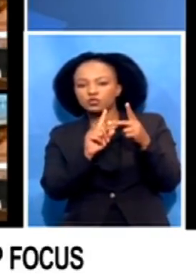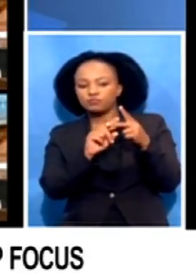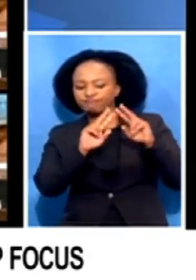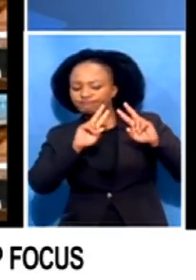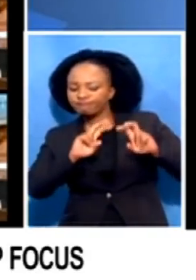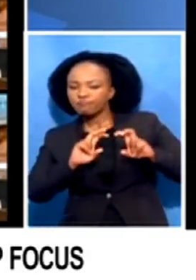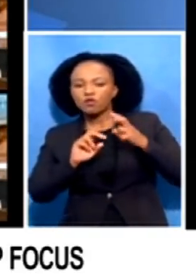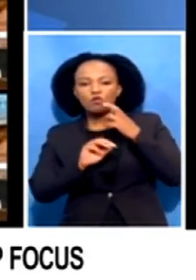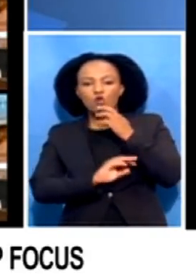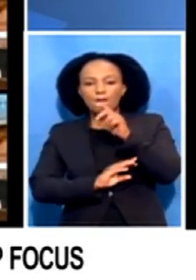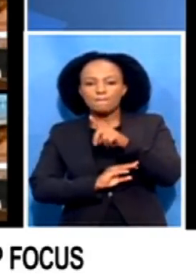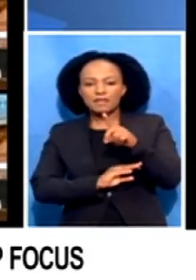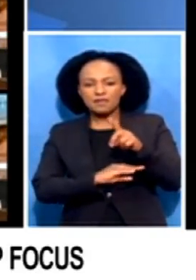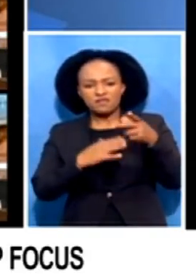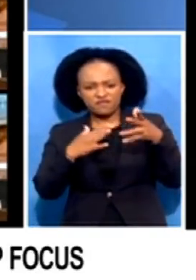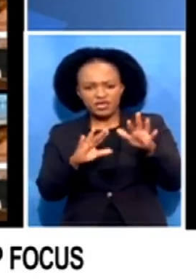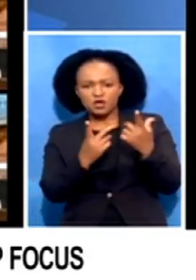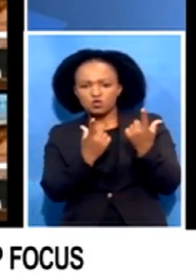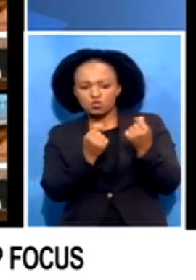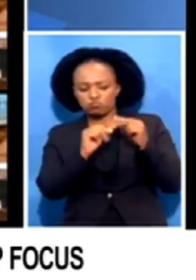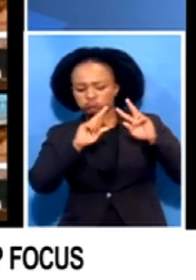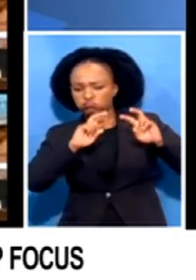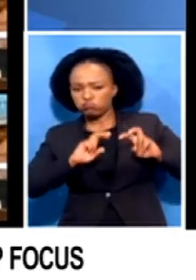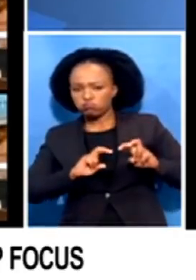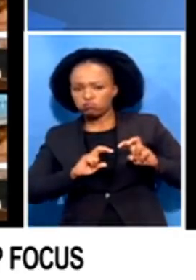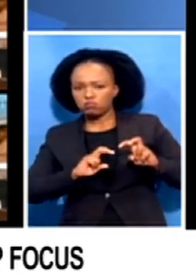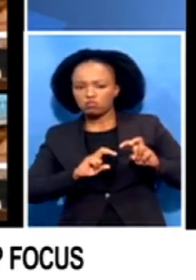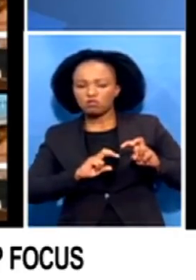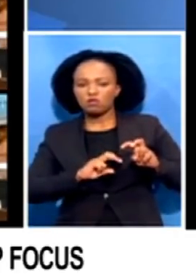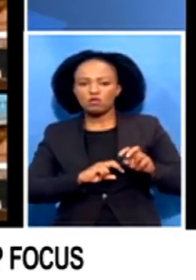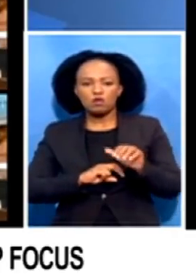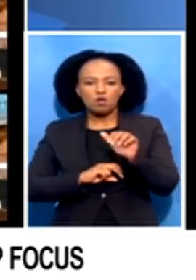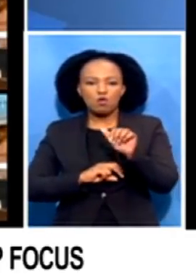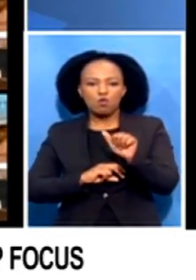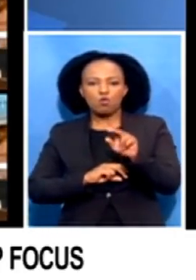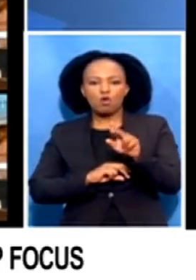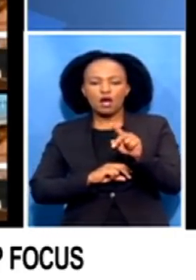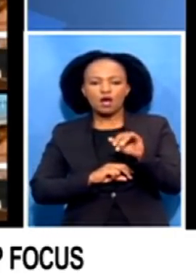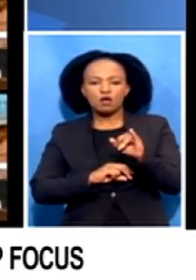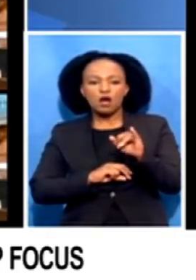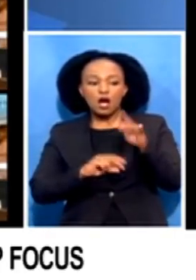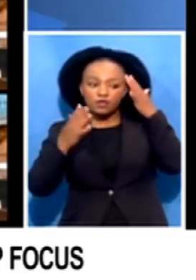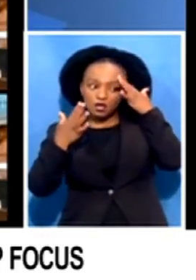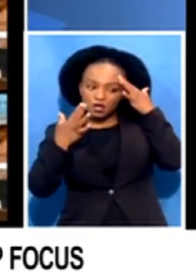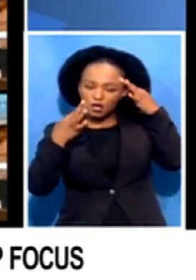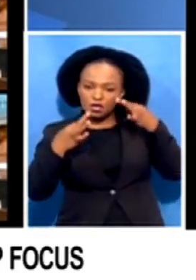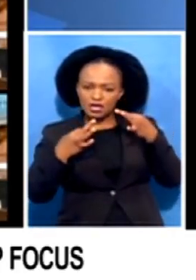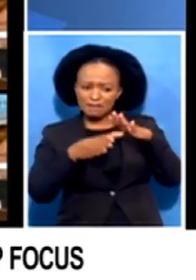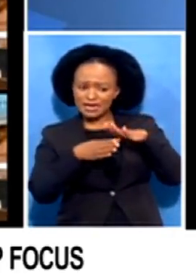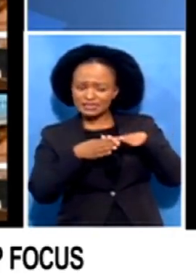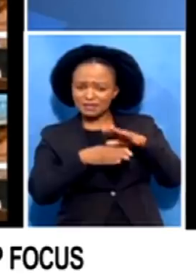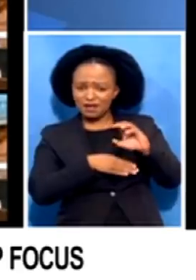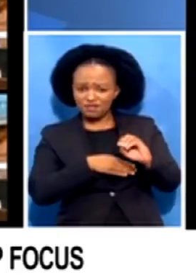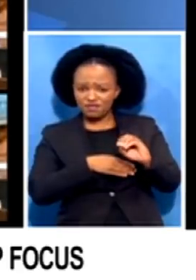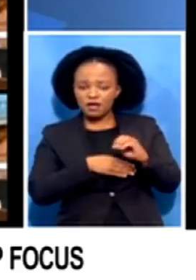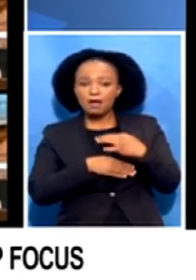the Audi that was afforded to the president is reasonable. And I say in these circumstances because case